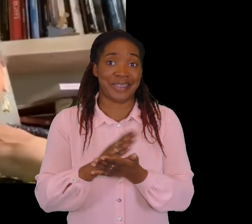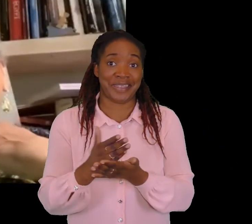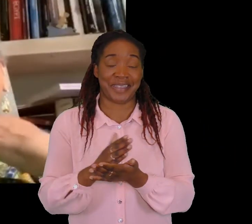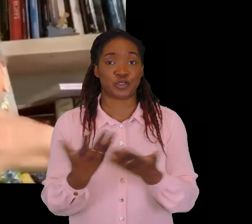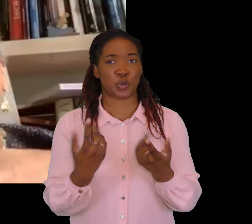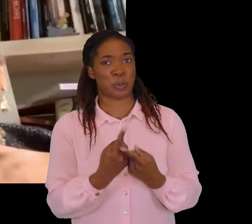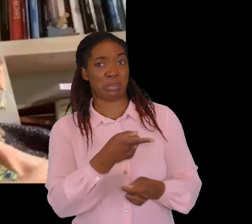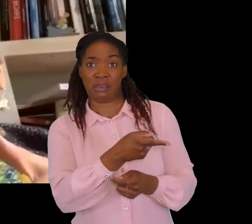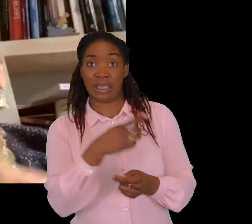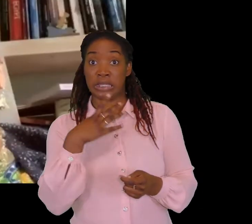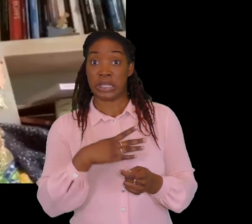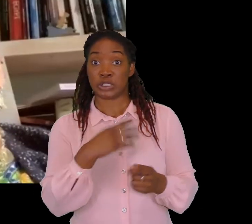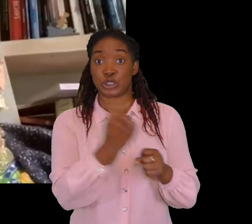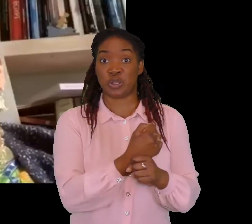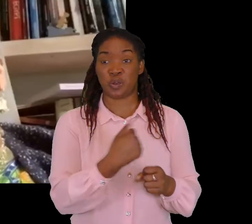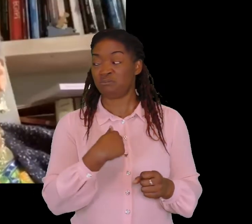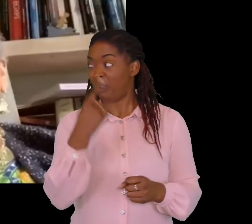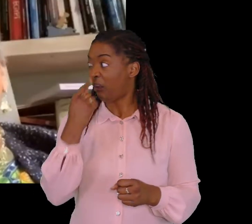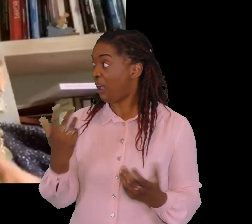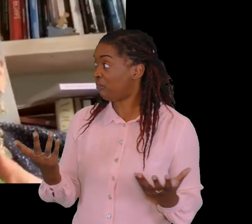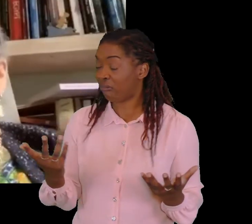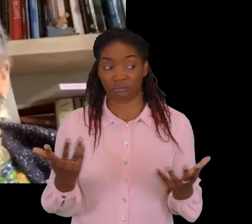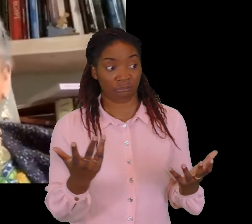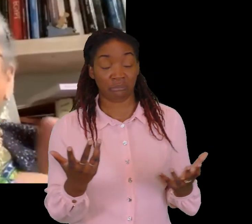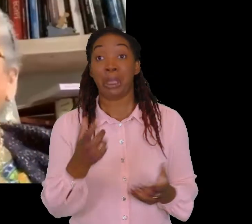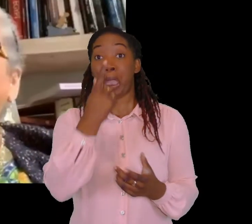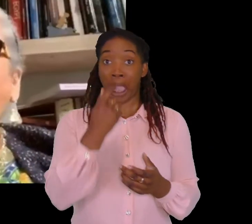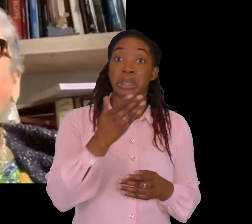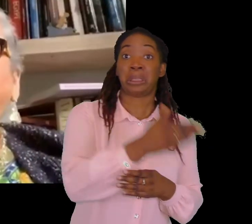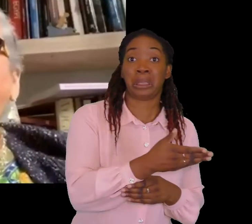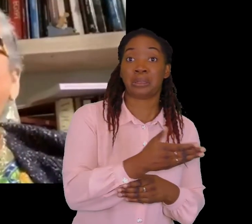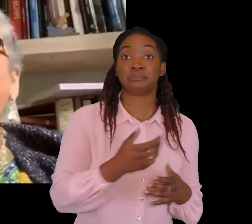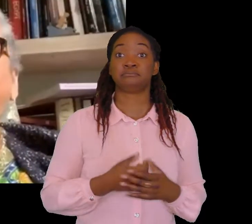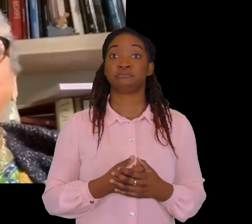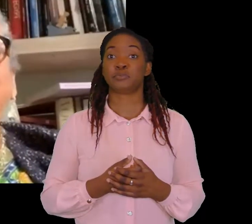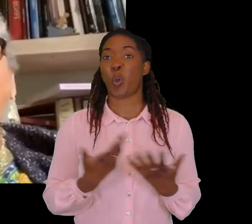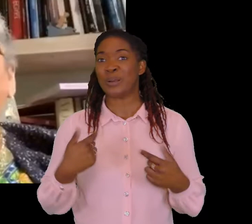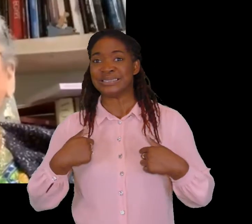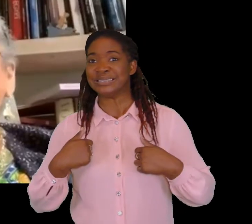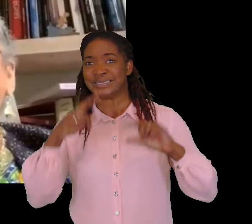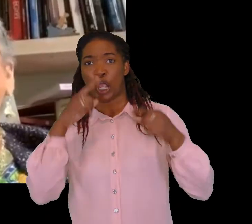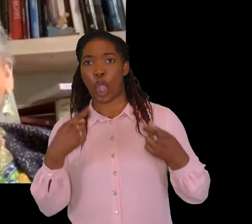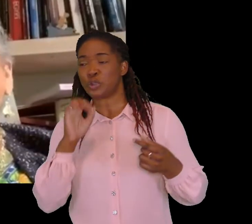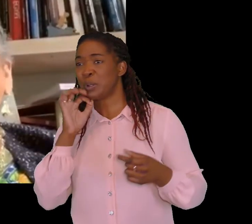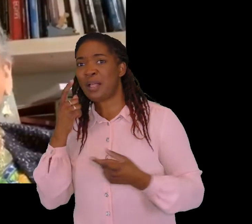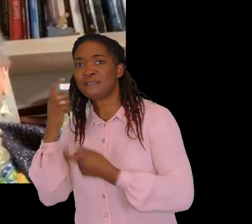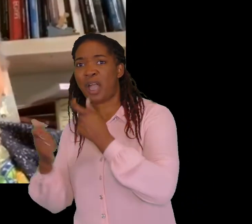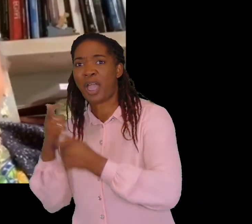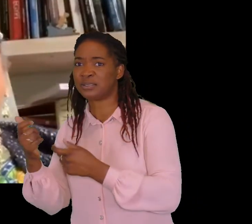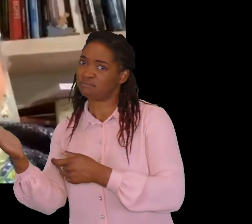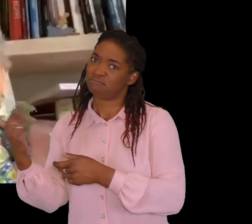something needs to be done, then I'm more, if I can't do it, then I will add support, or I will